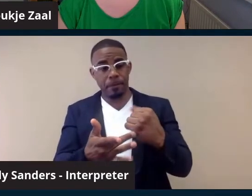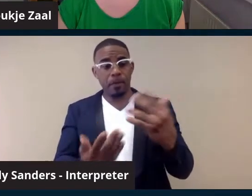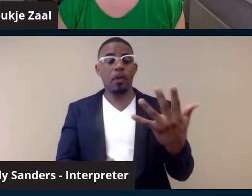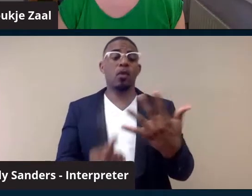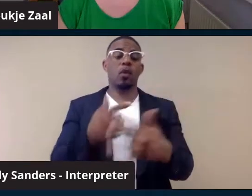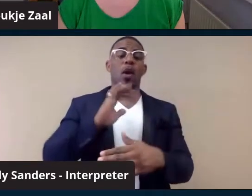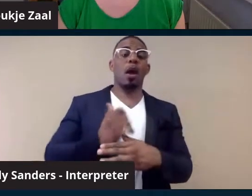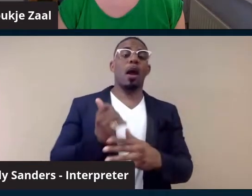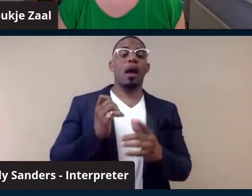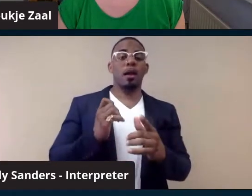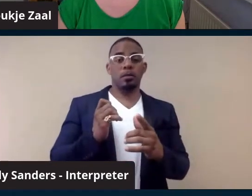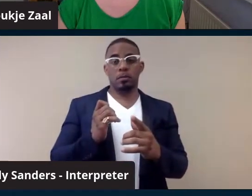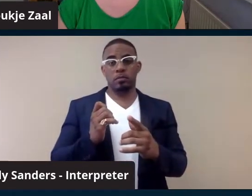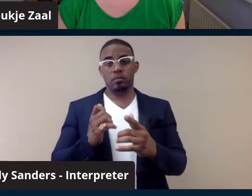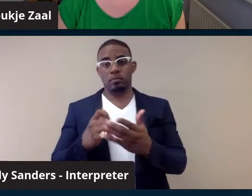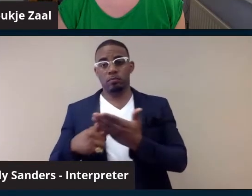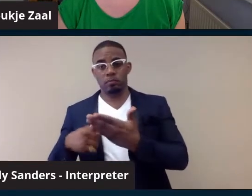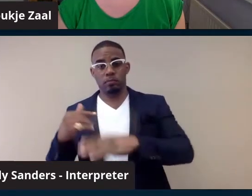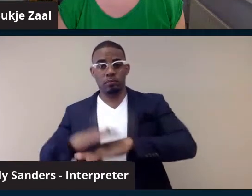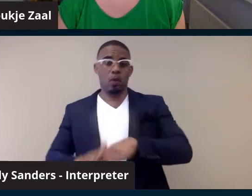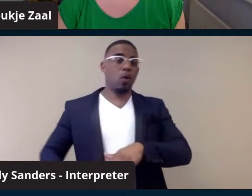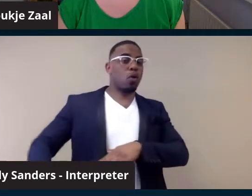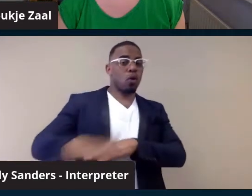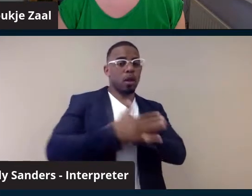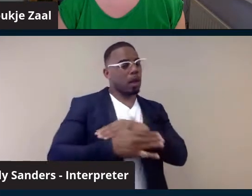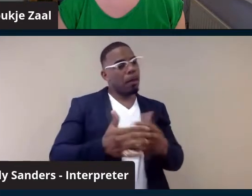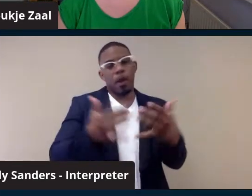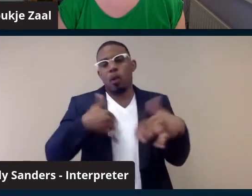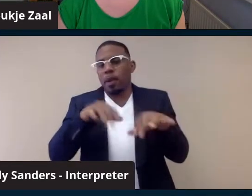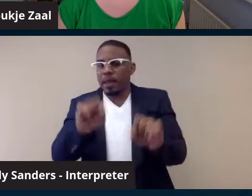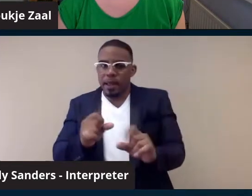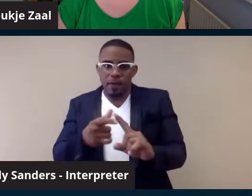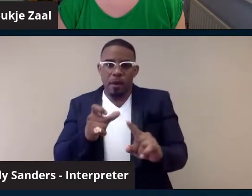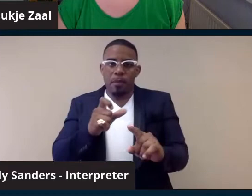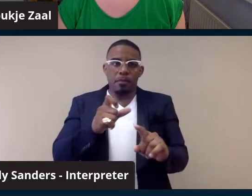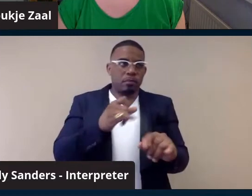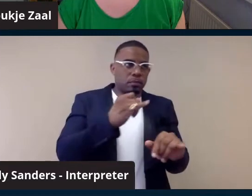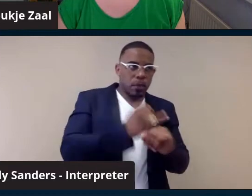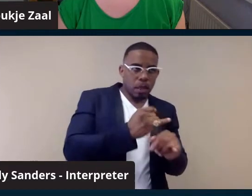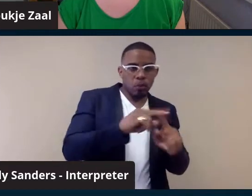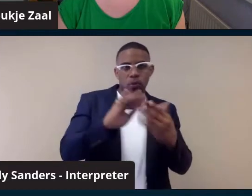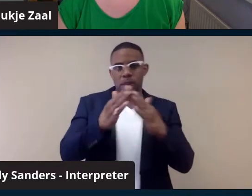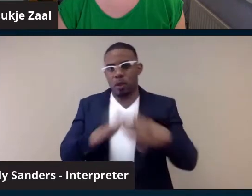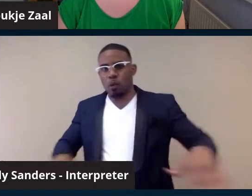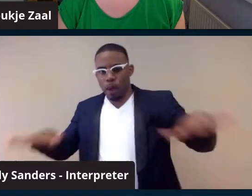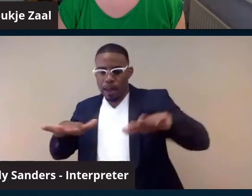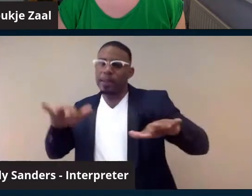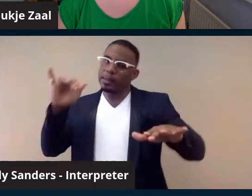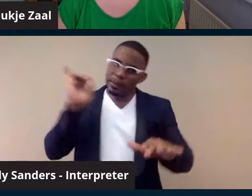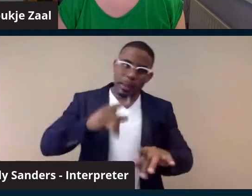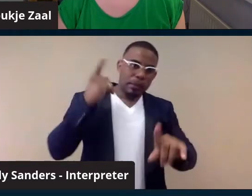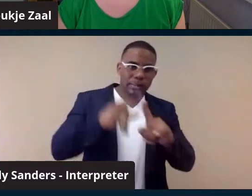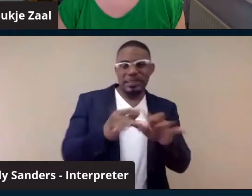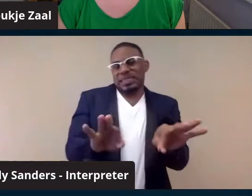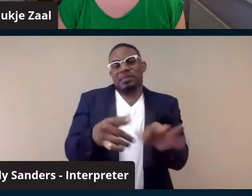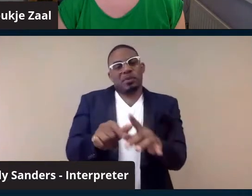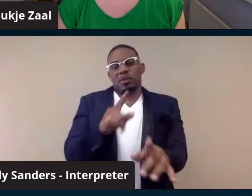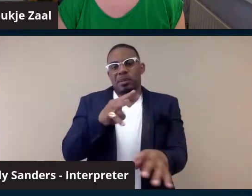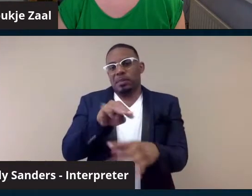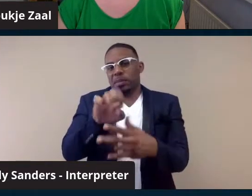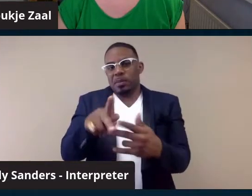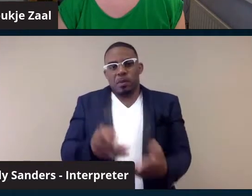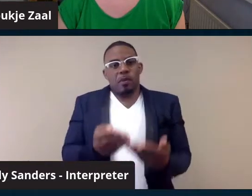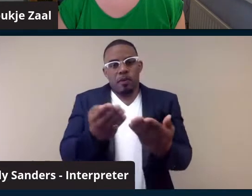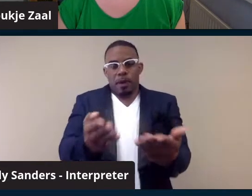our campuses and then across the country as much as we can, from campus to citywide. So that is simply what the MSP program